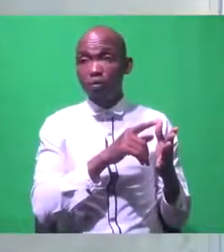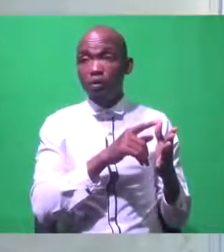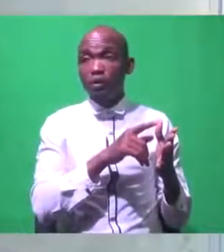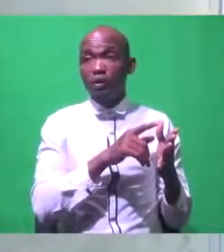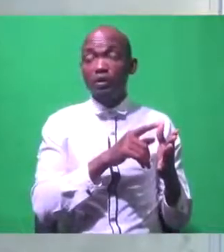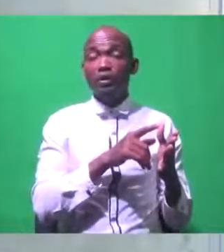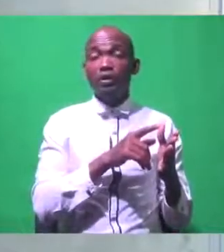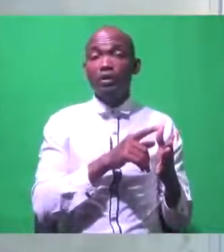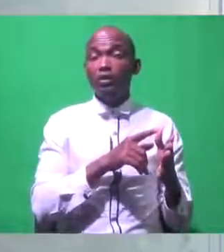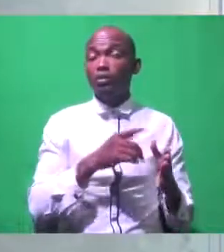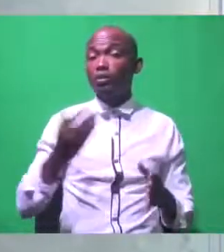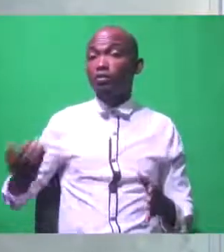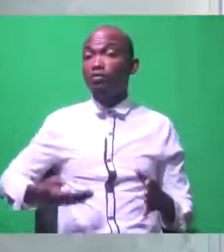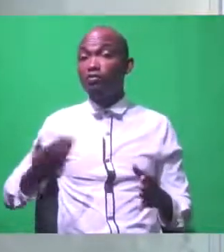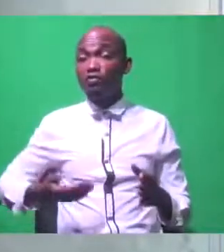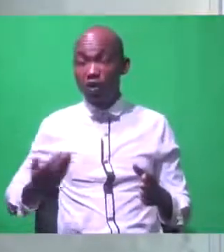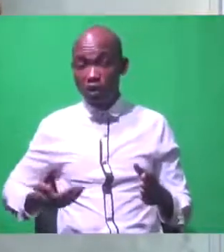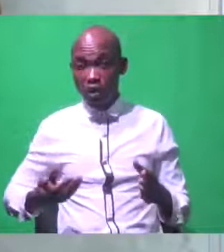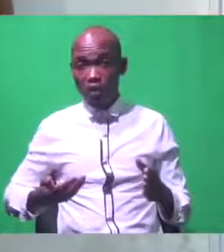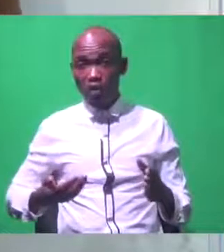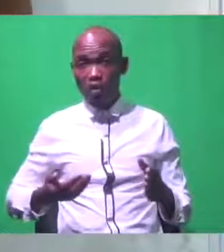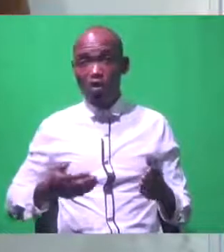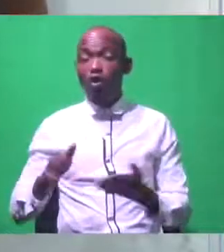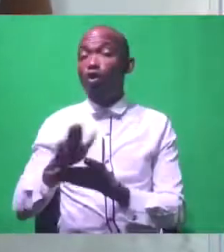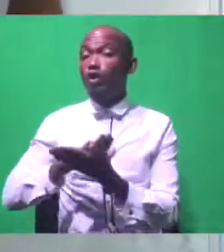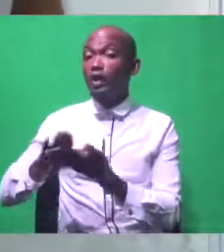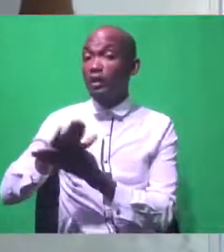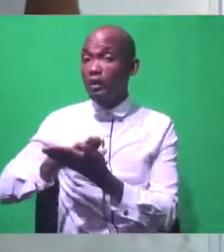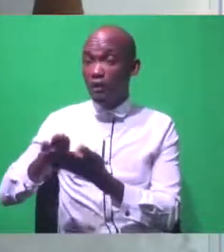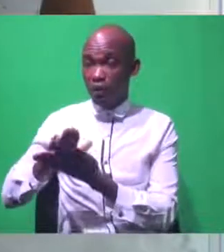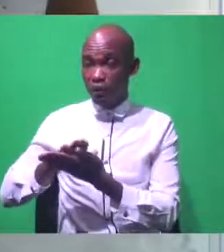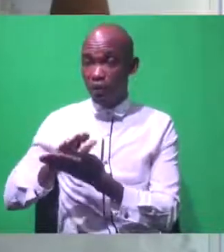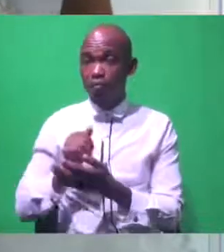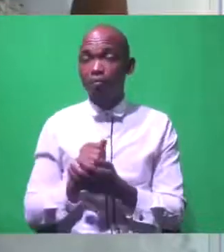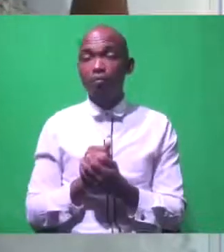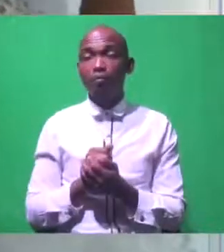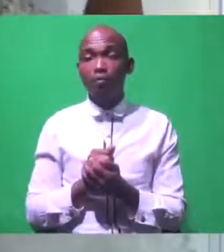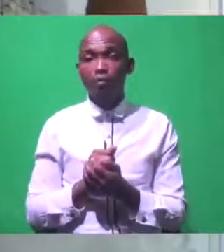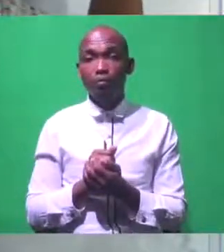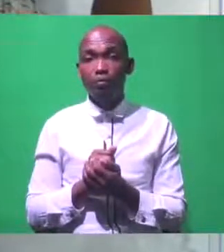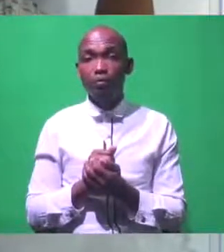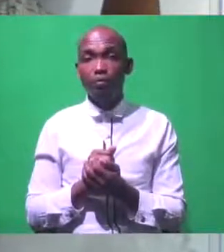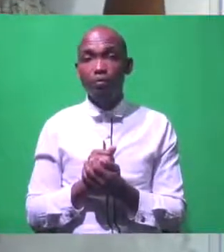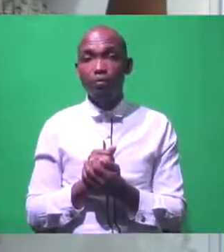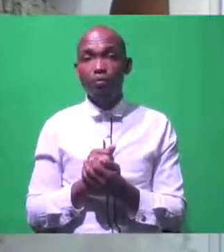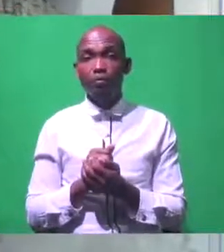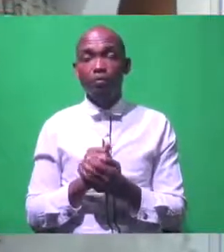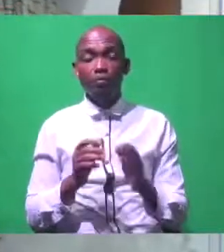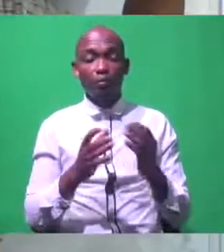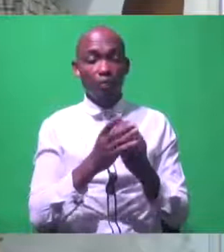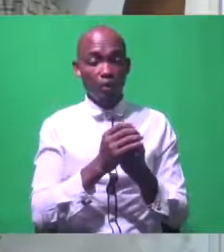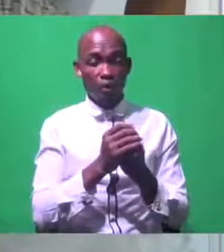foreign-oriented and examination-based.